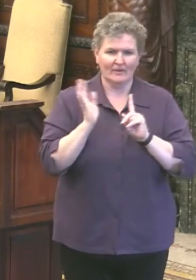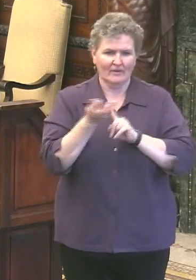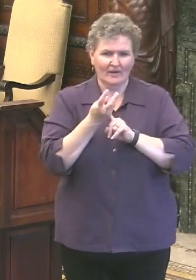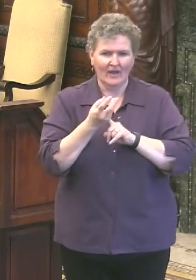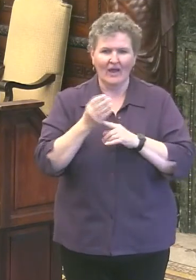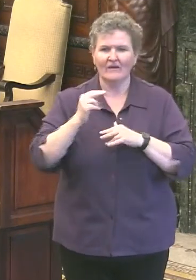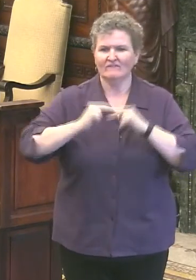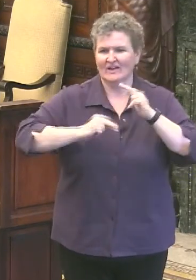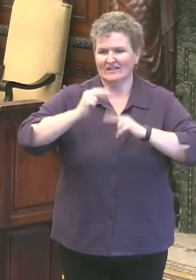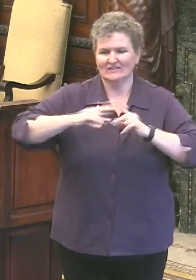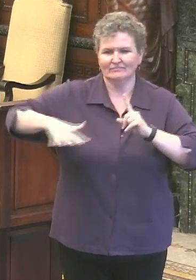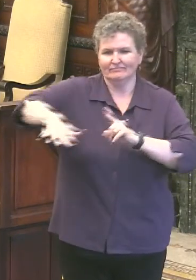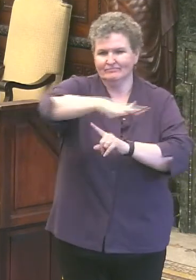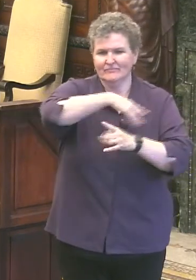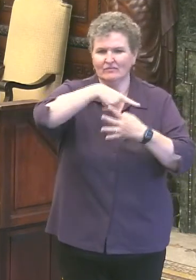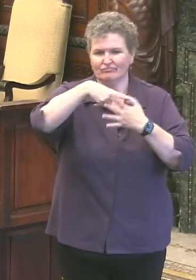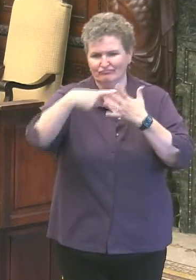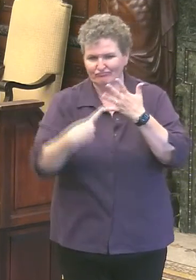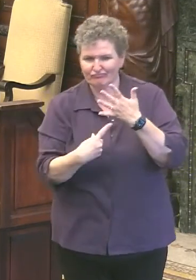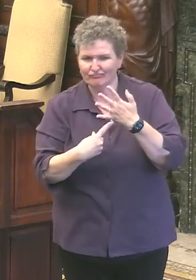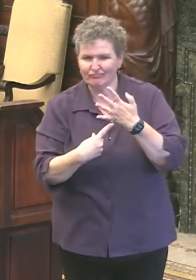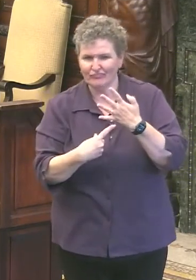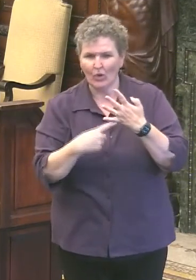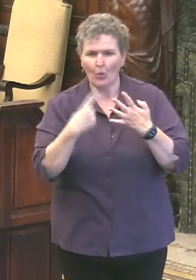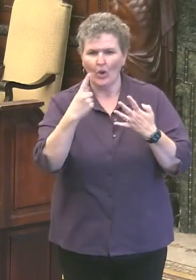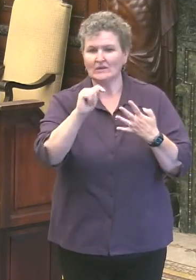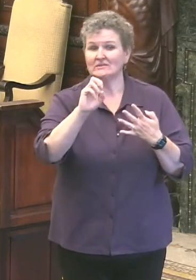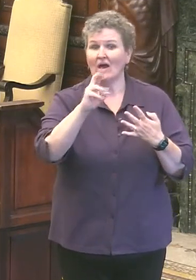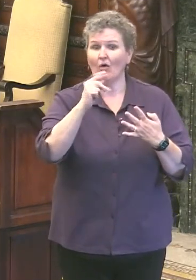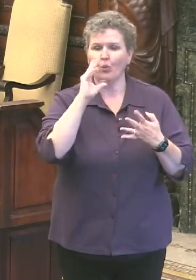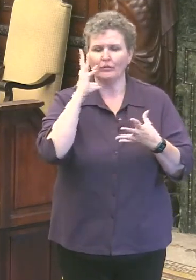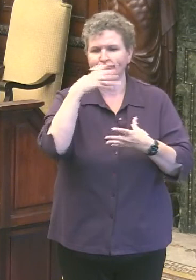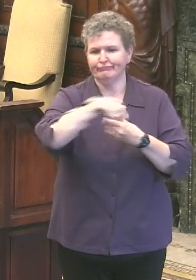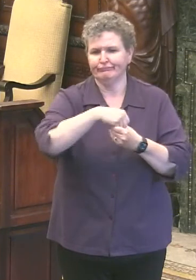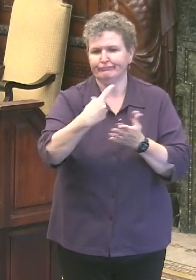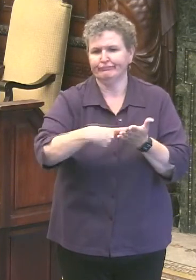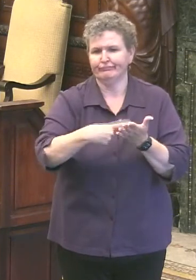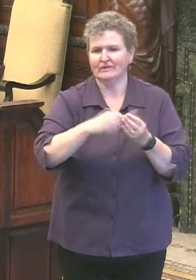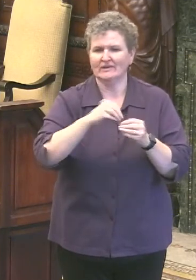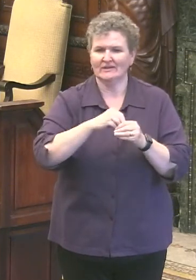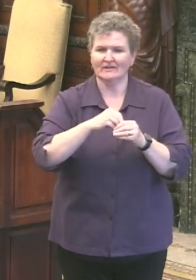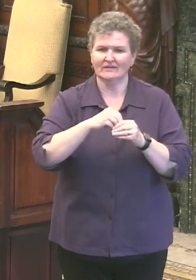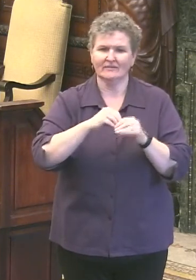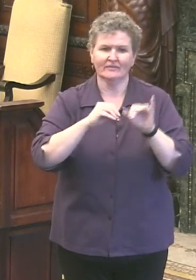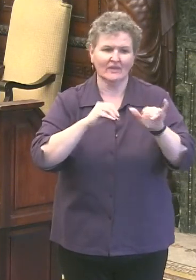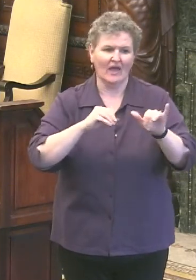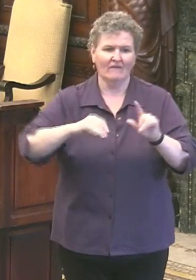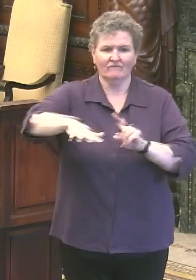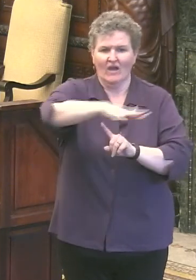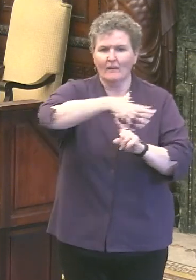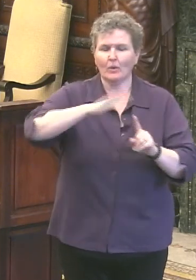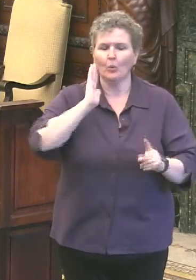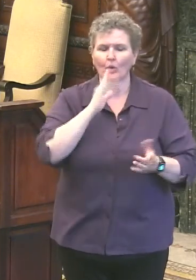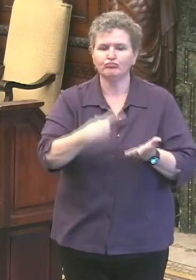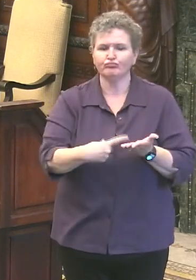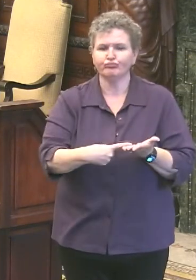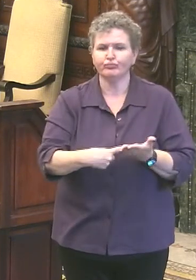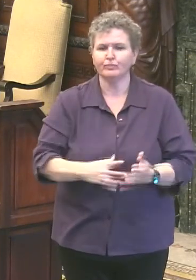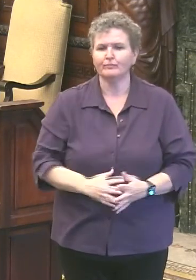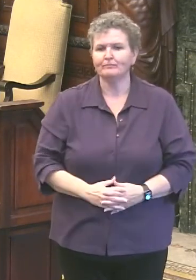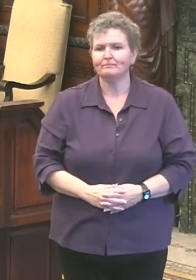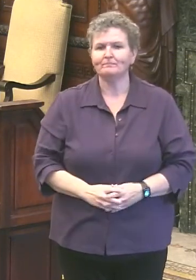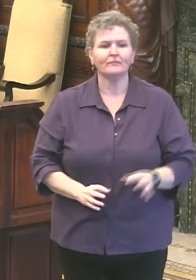so, yes, one of the town halls will be based on the facilities and environmental issues. Okay, thank